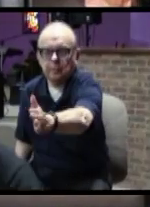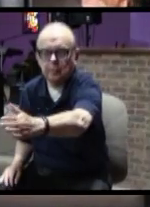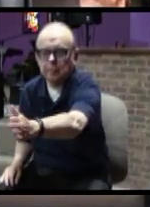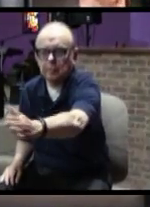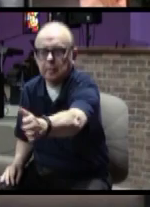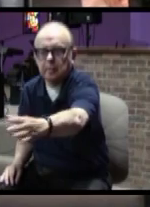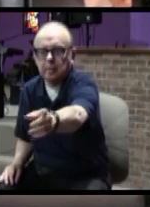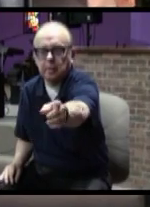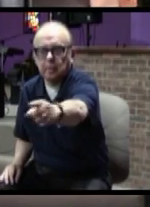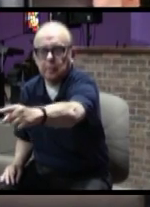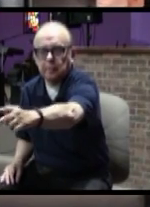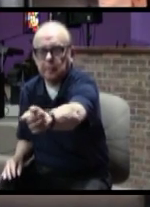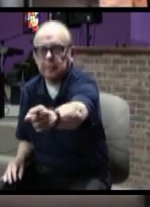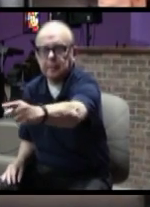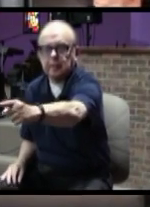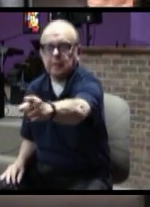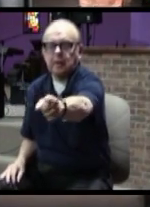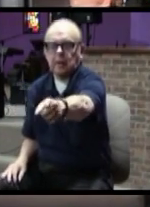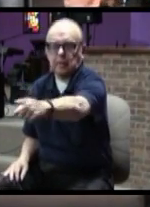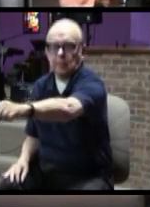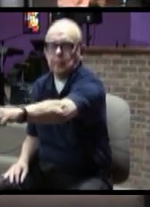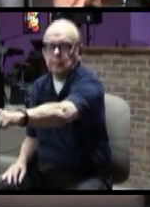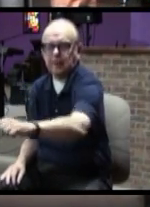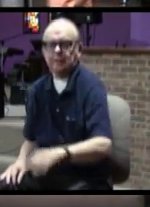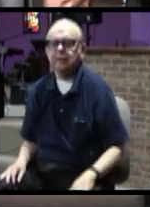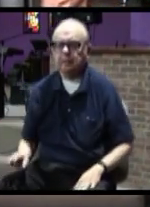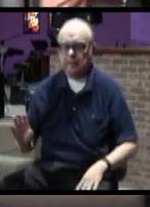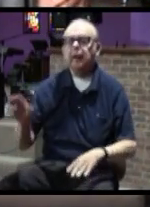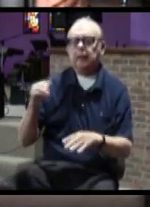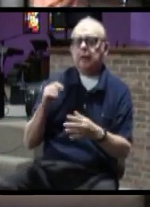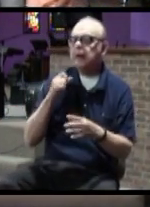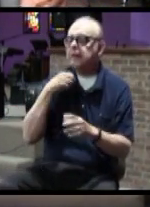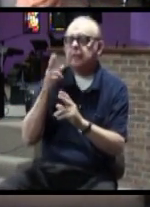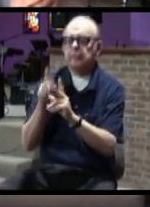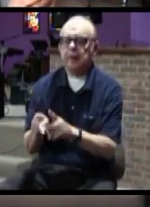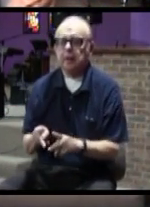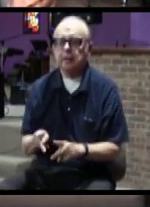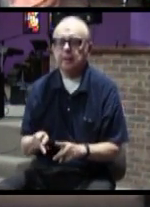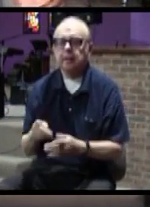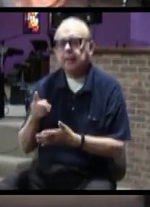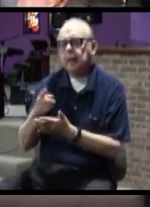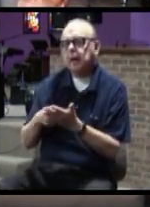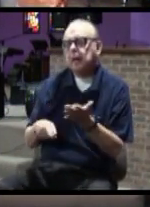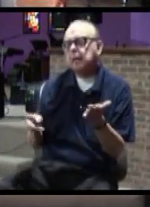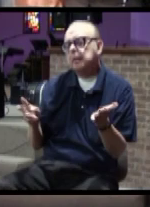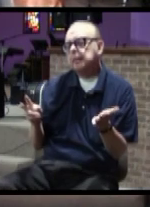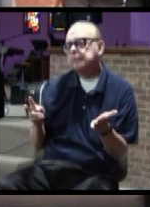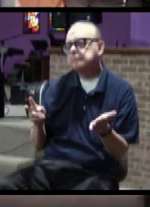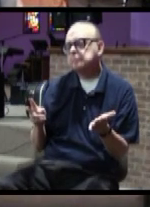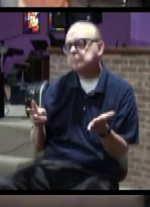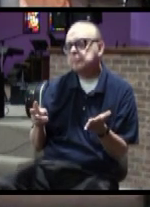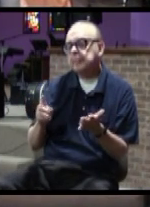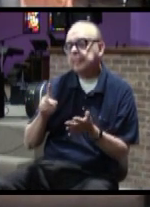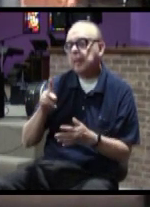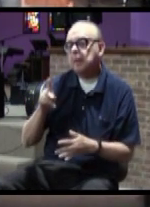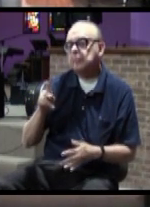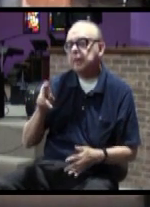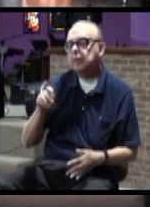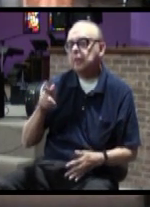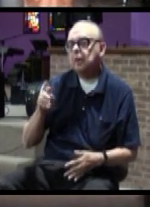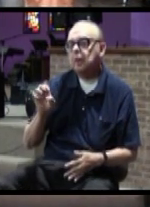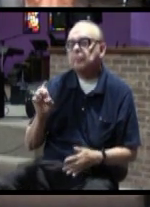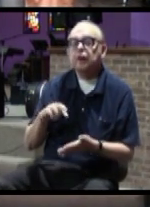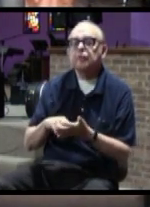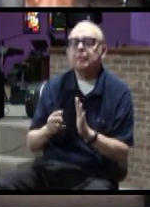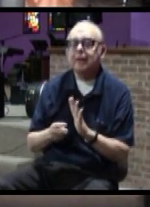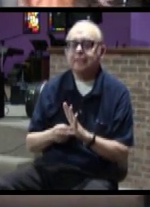None of us can look at that one piece of that puzzle and tell everybody what that